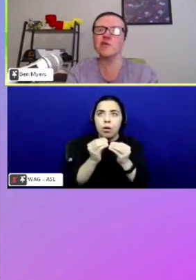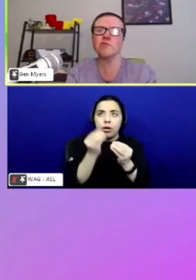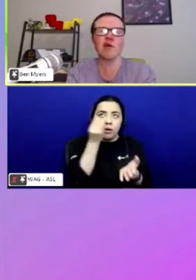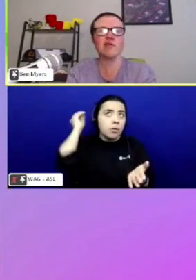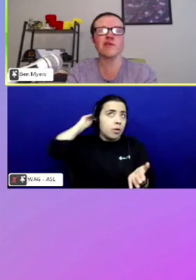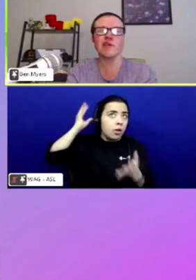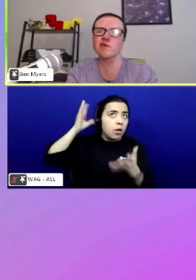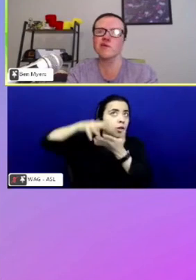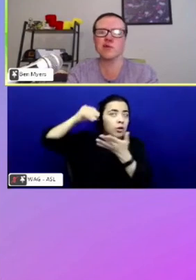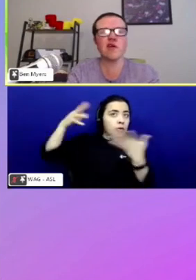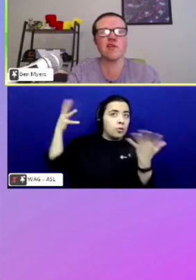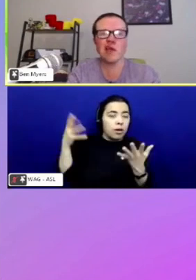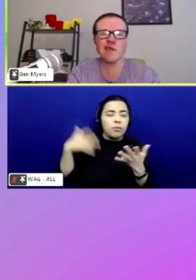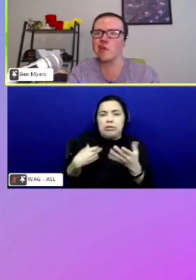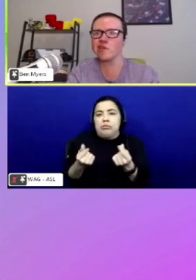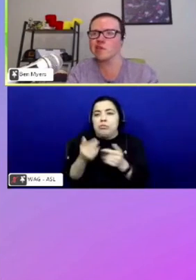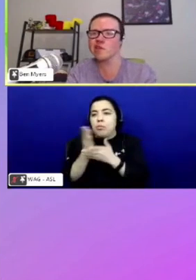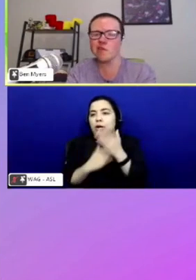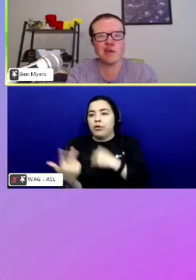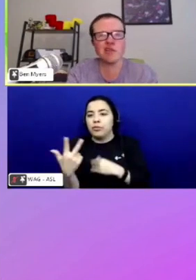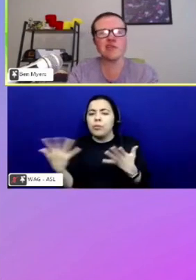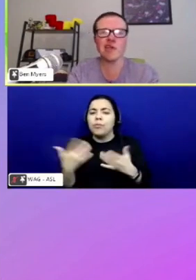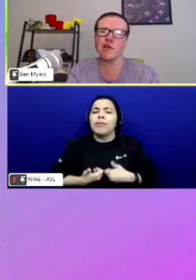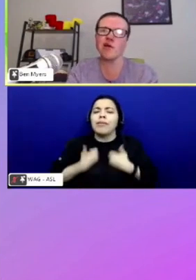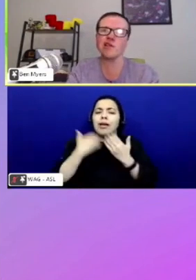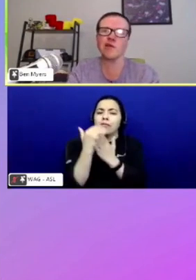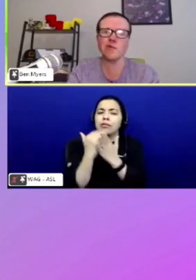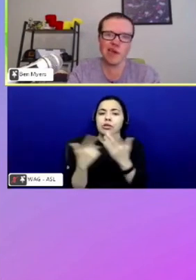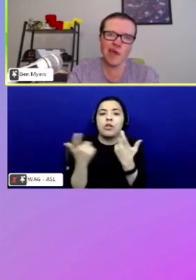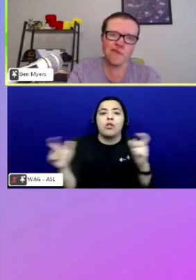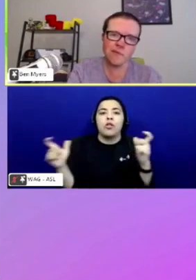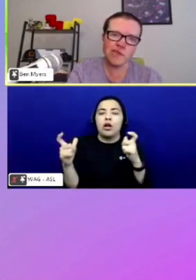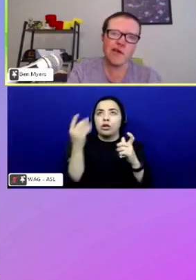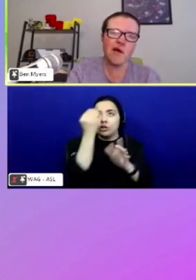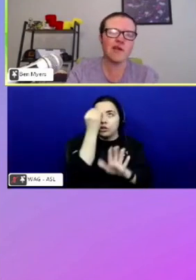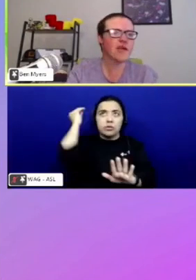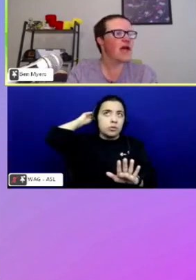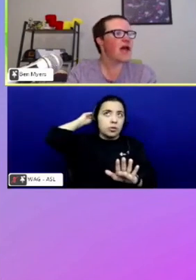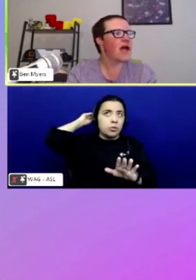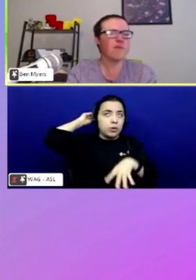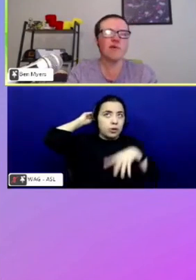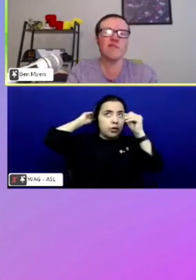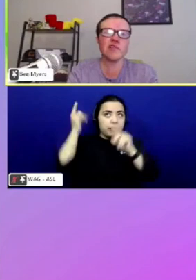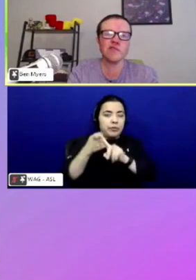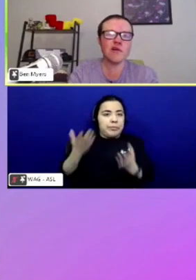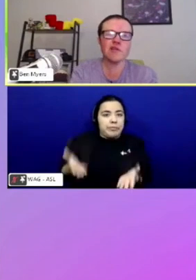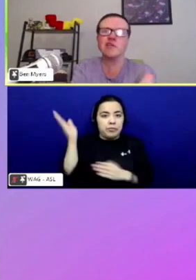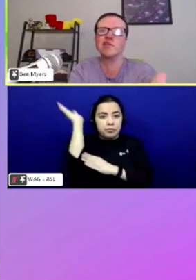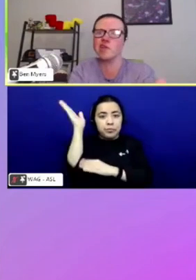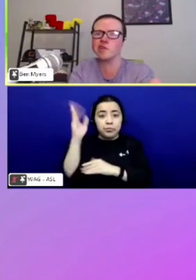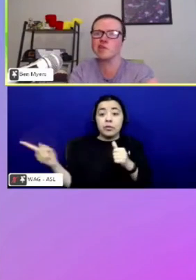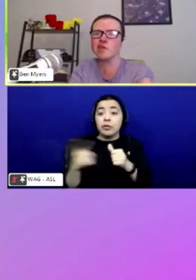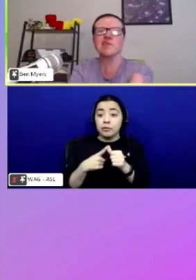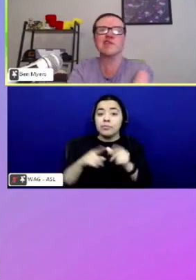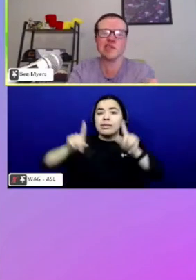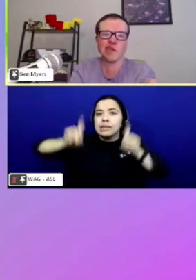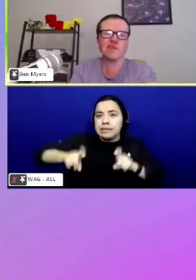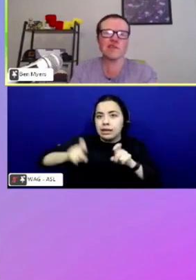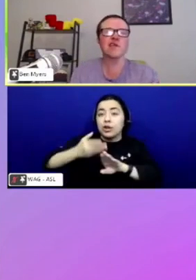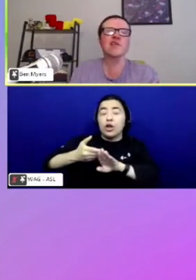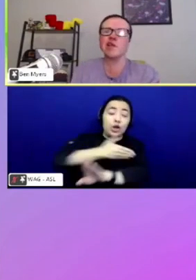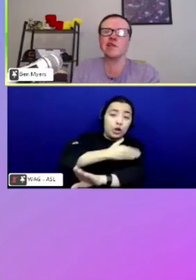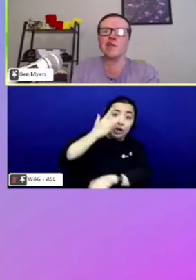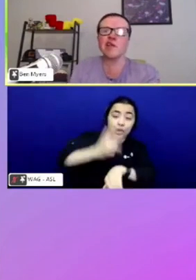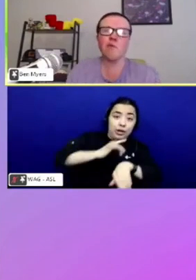quickly do part 3. What are our life lessons, the larger takeaways that we can have from this talk? First of all, test early, test